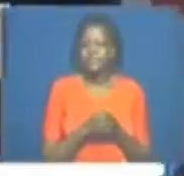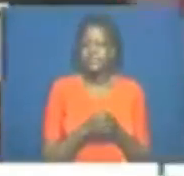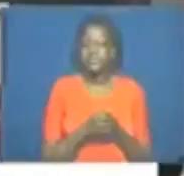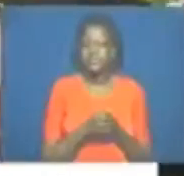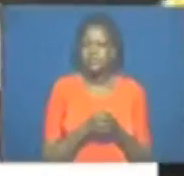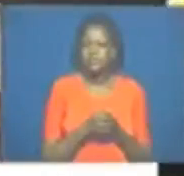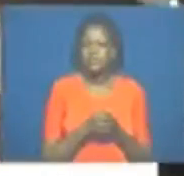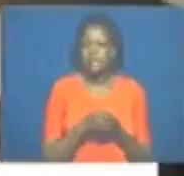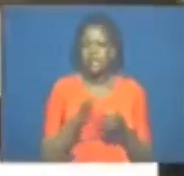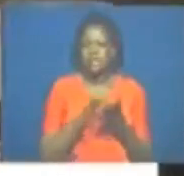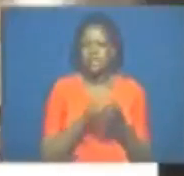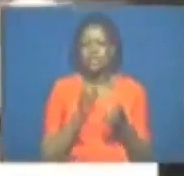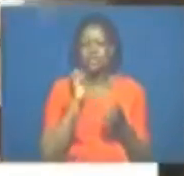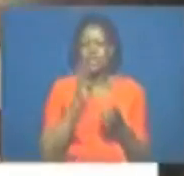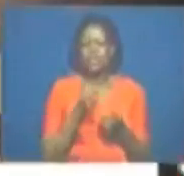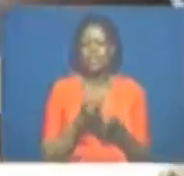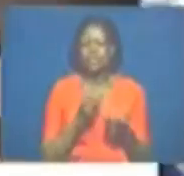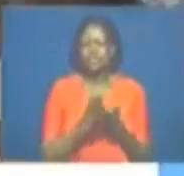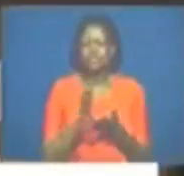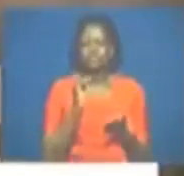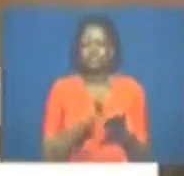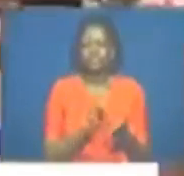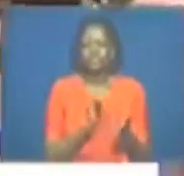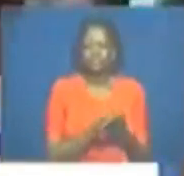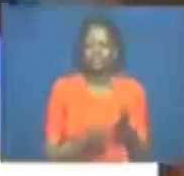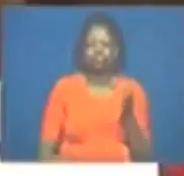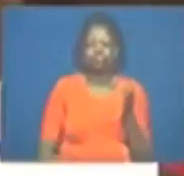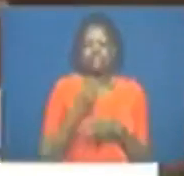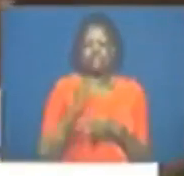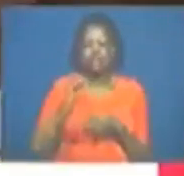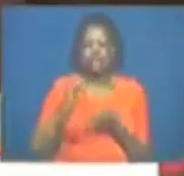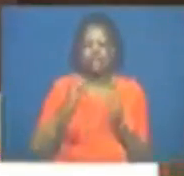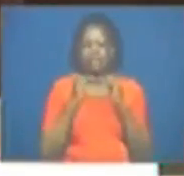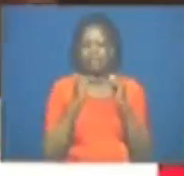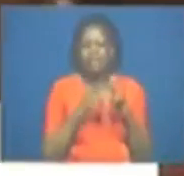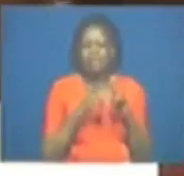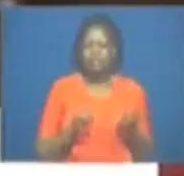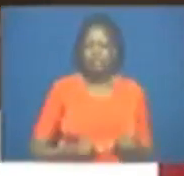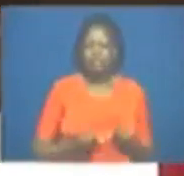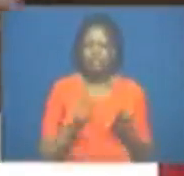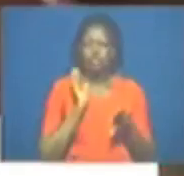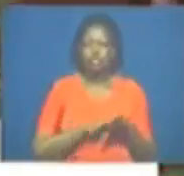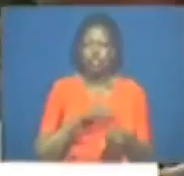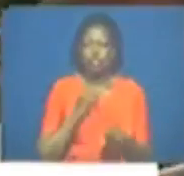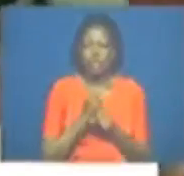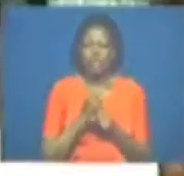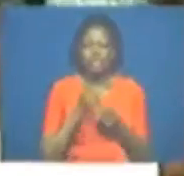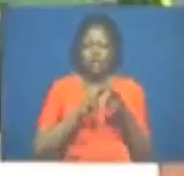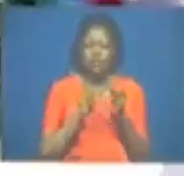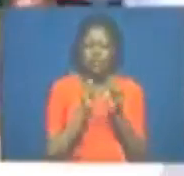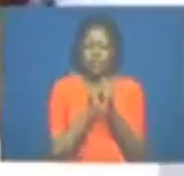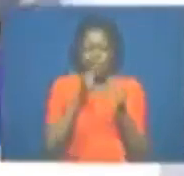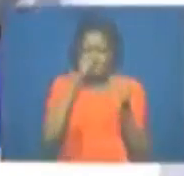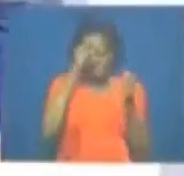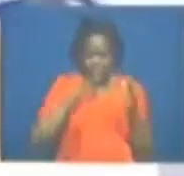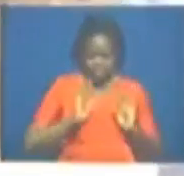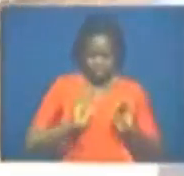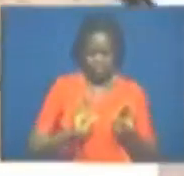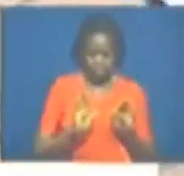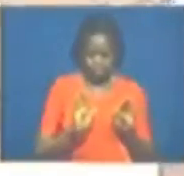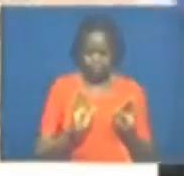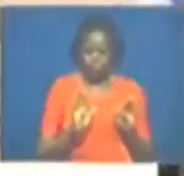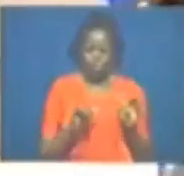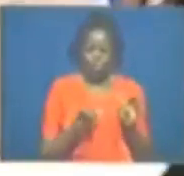that will ensure it plays its watchdog role at the county level, but maintain a good working relationship with the governors to avoid unnecessary